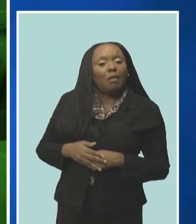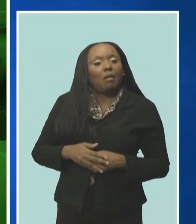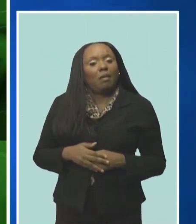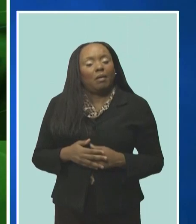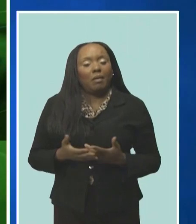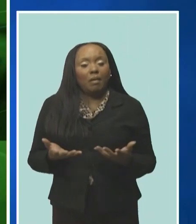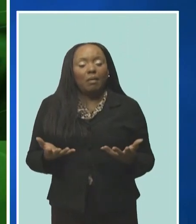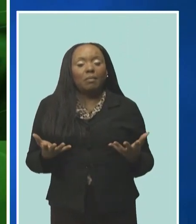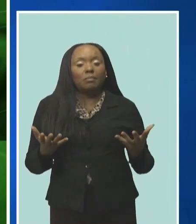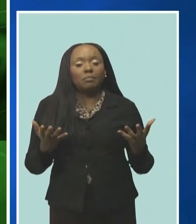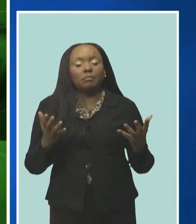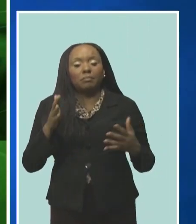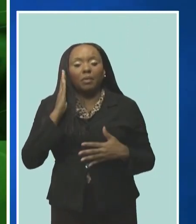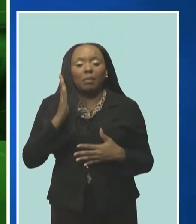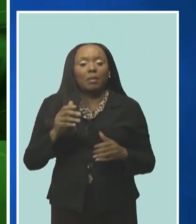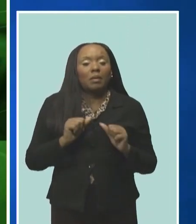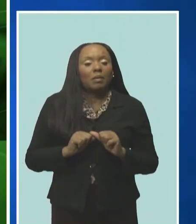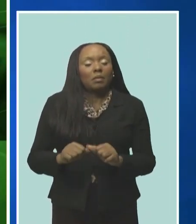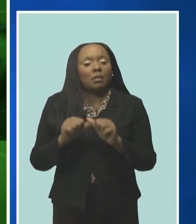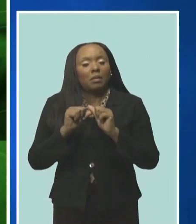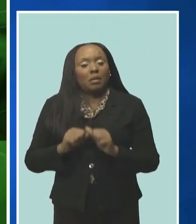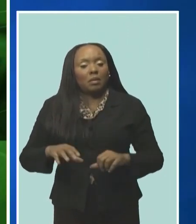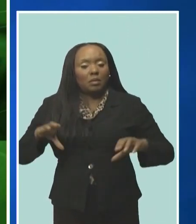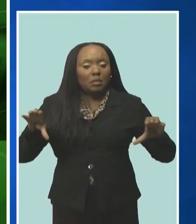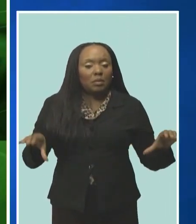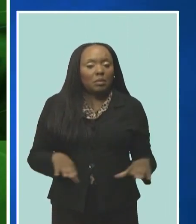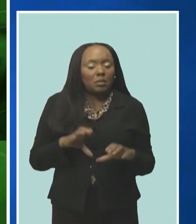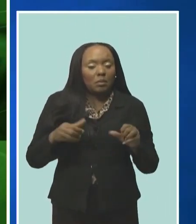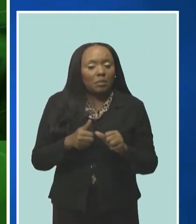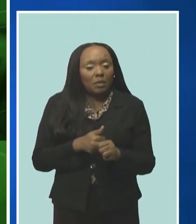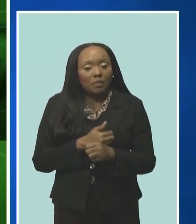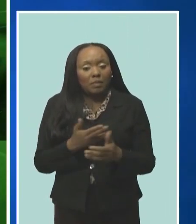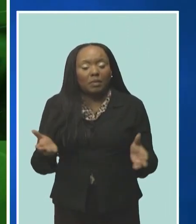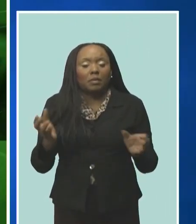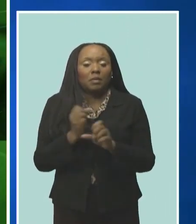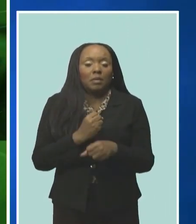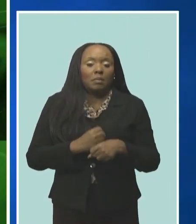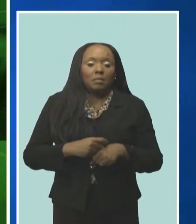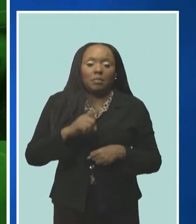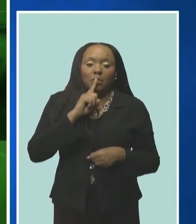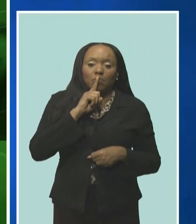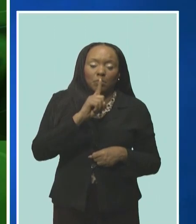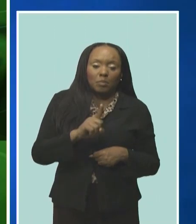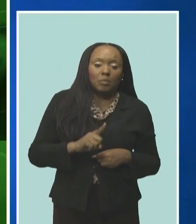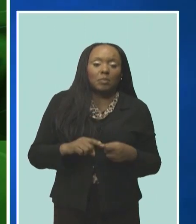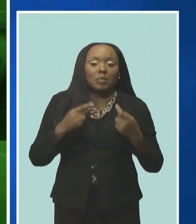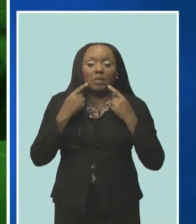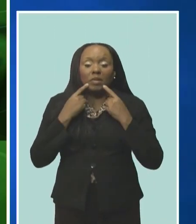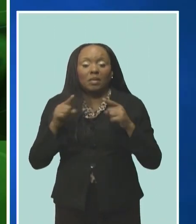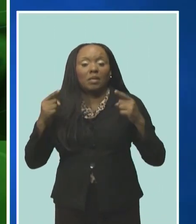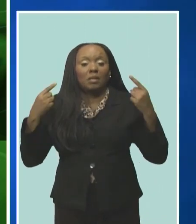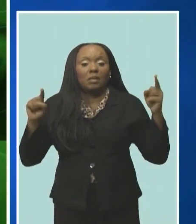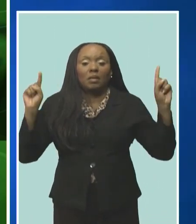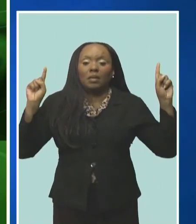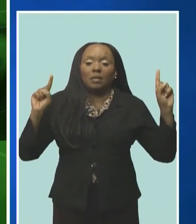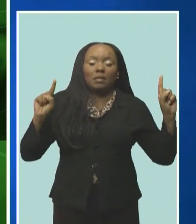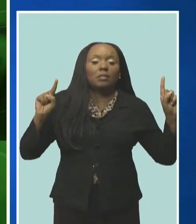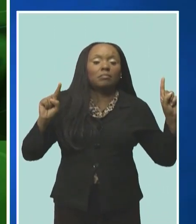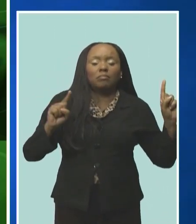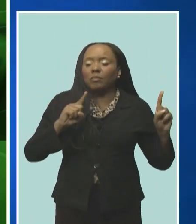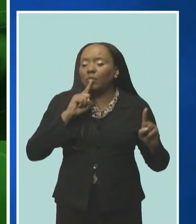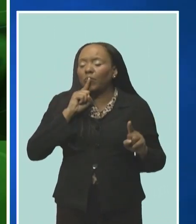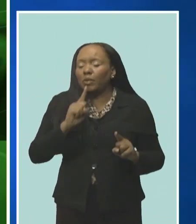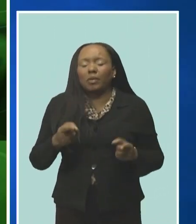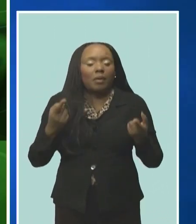We will continue to do what is necessary as a government to ensure that success is the hallmark of everything that is happening in the